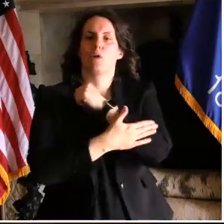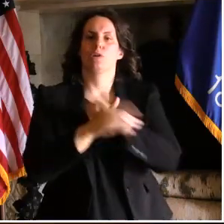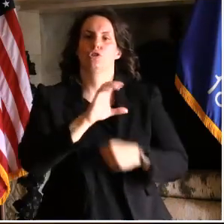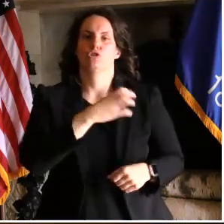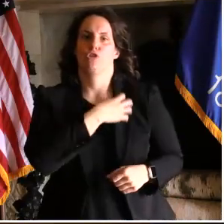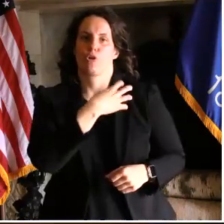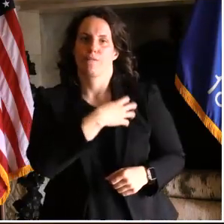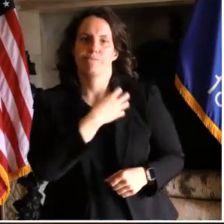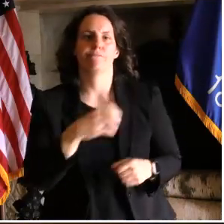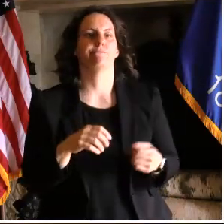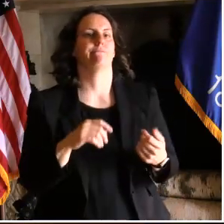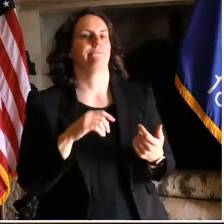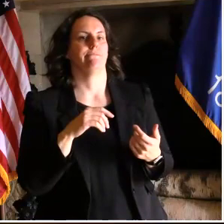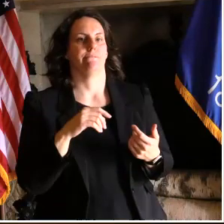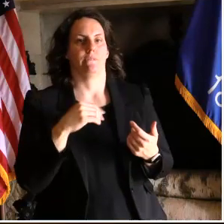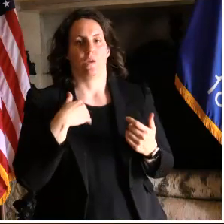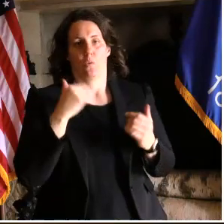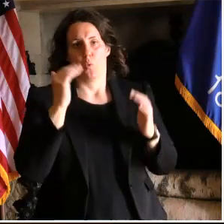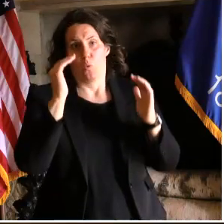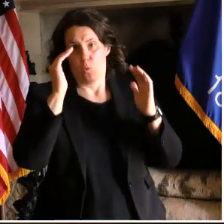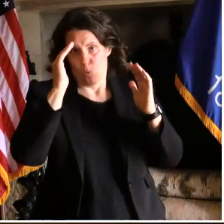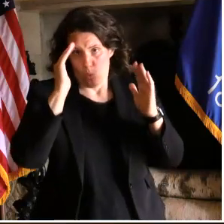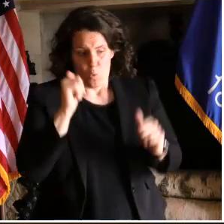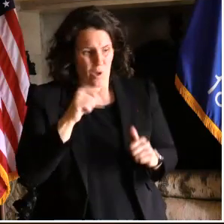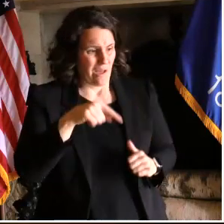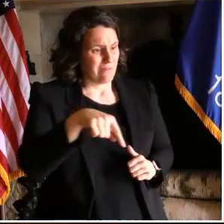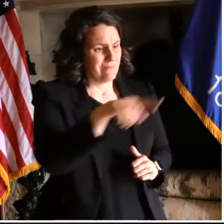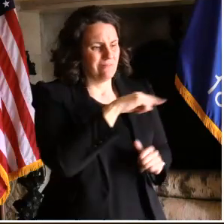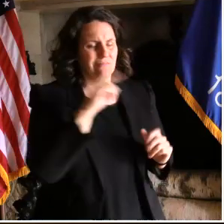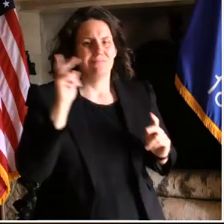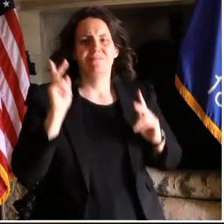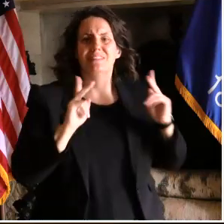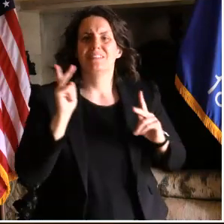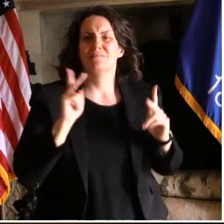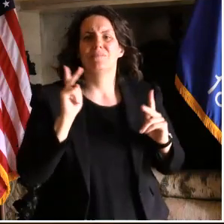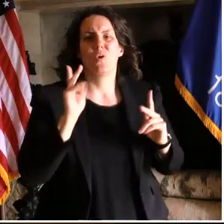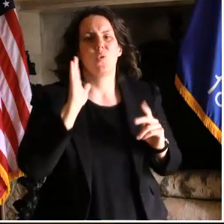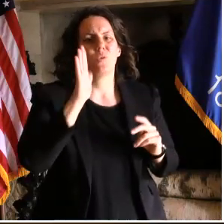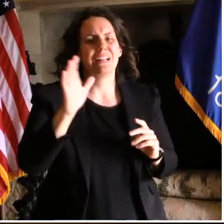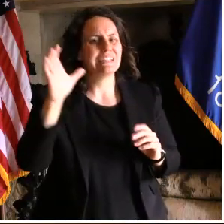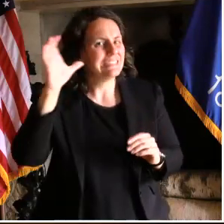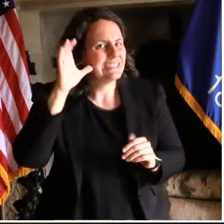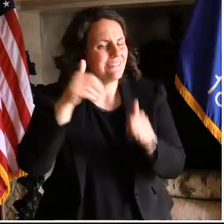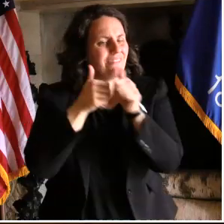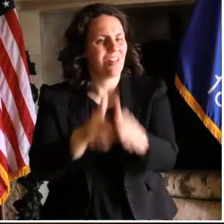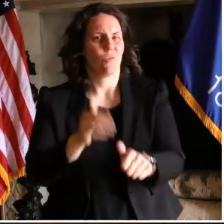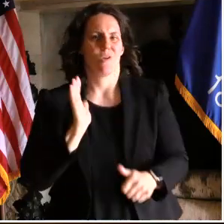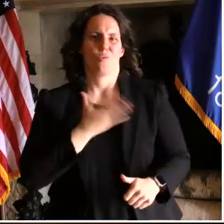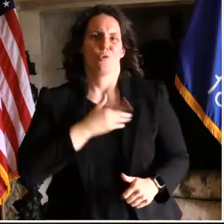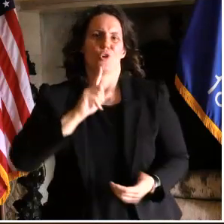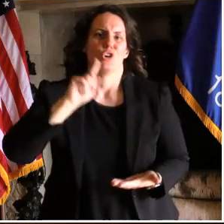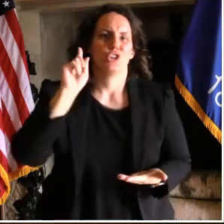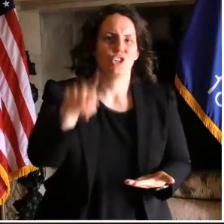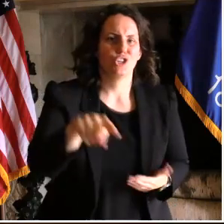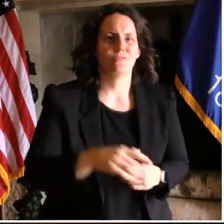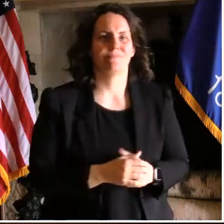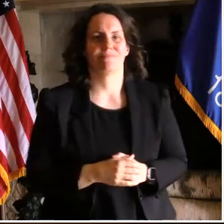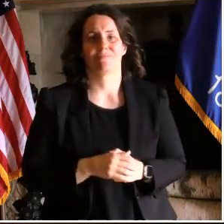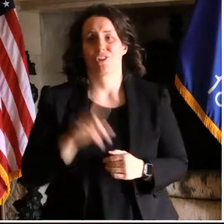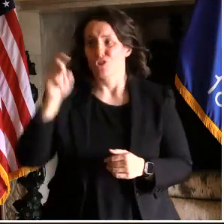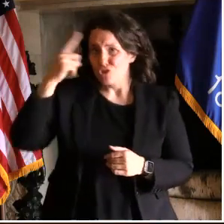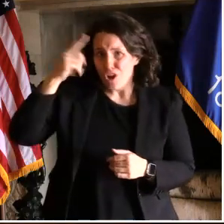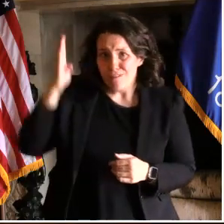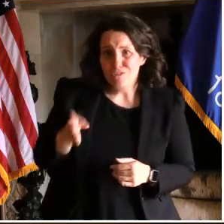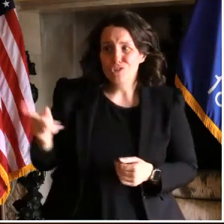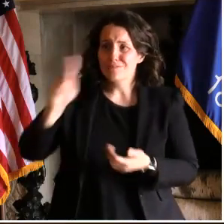hope that people will comply, but the Governor said and Secretary Palm said we really all need to come together and do this